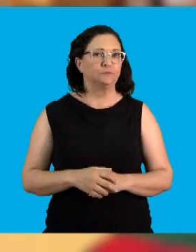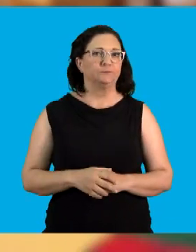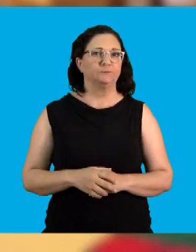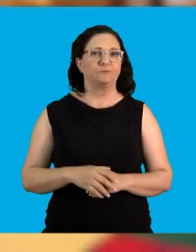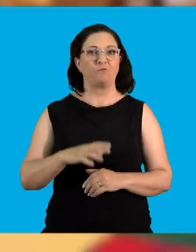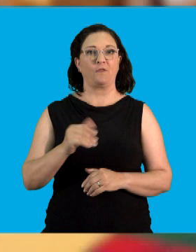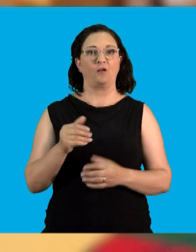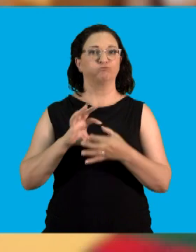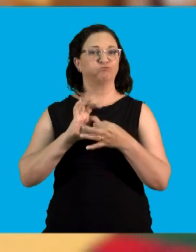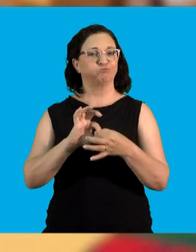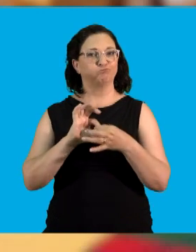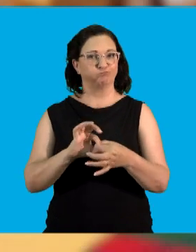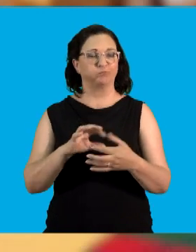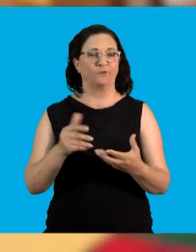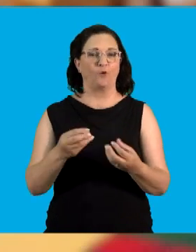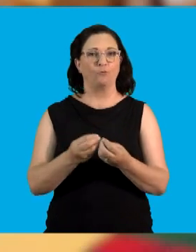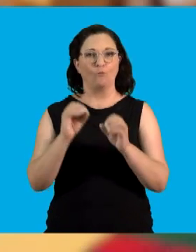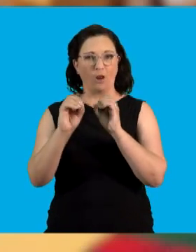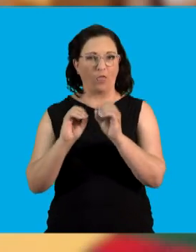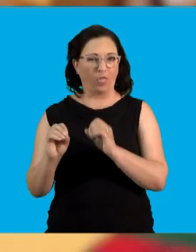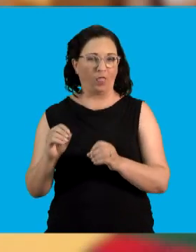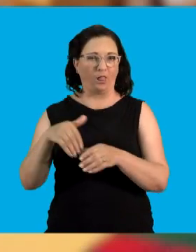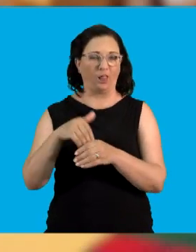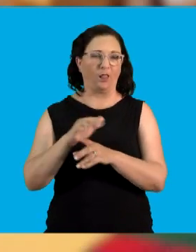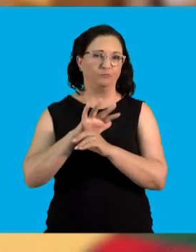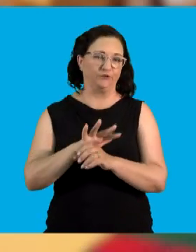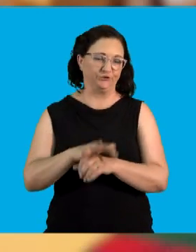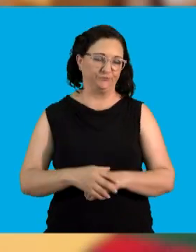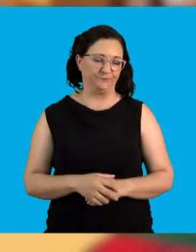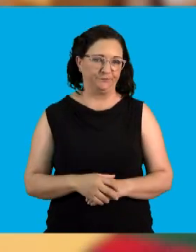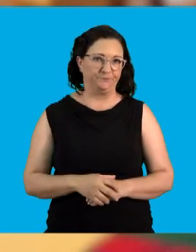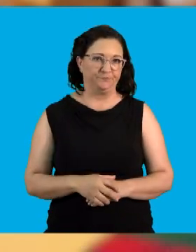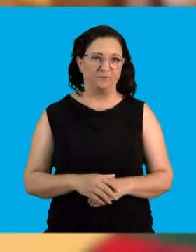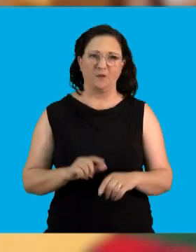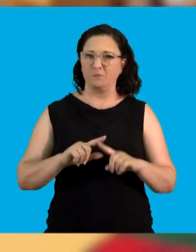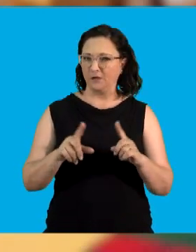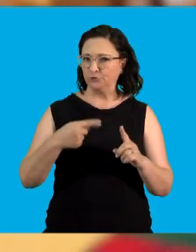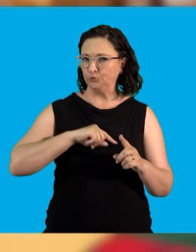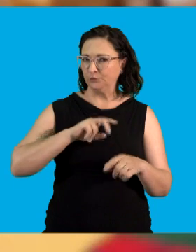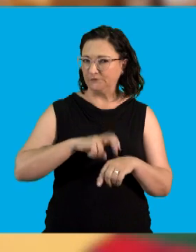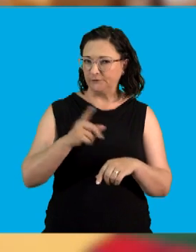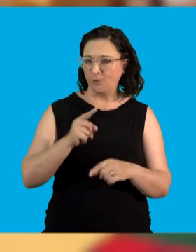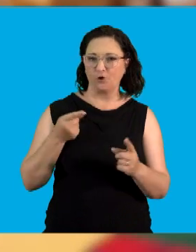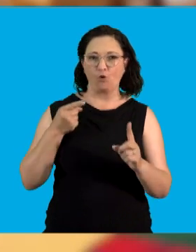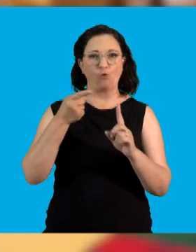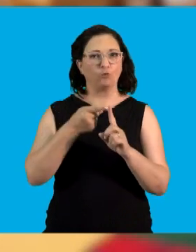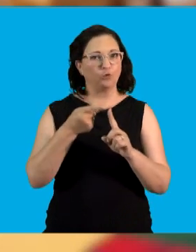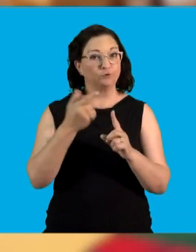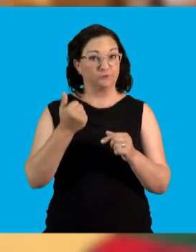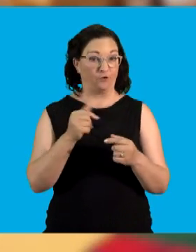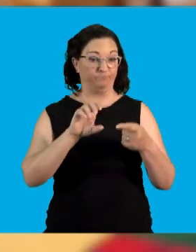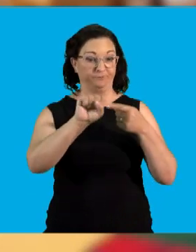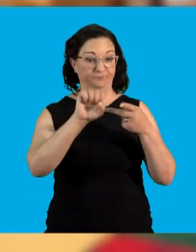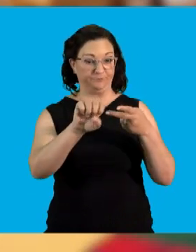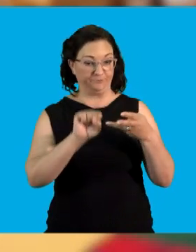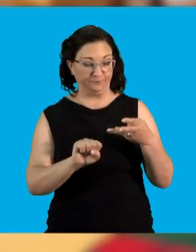it relate to the particle model of matter. Right. For us to be able to do that, we need to set up goals that